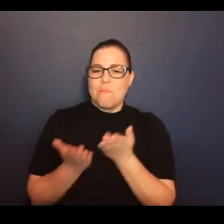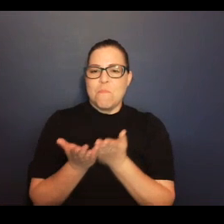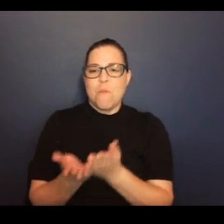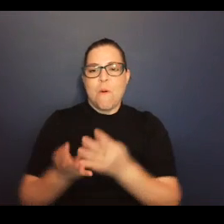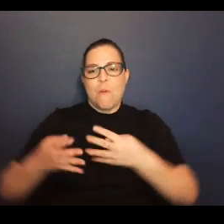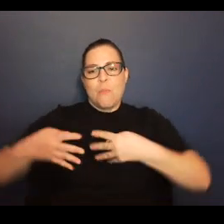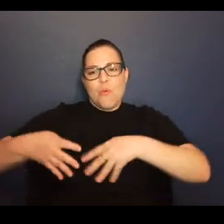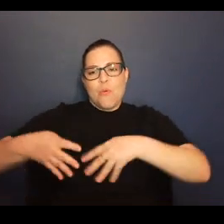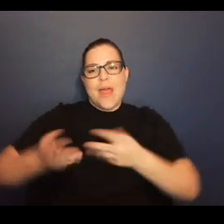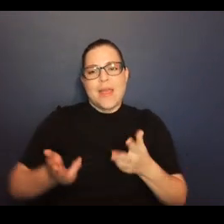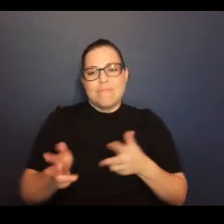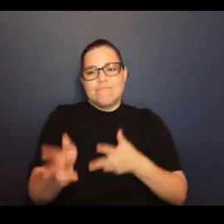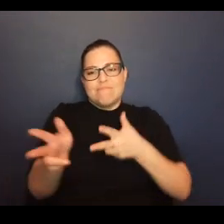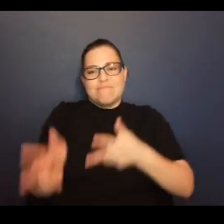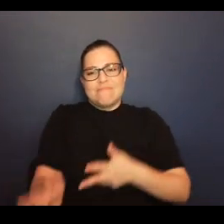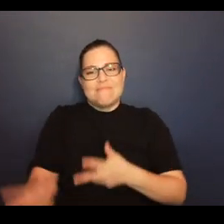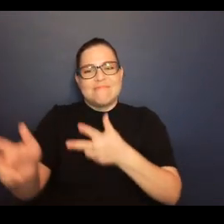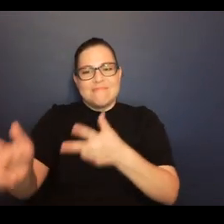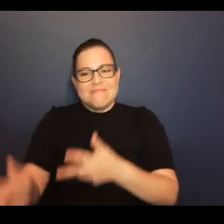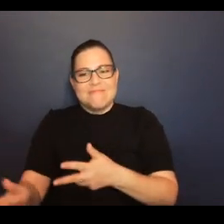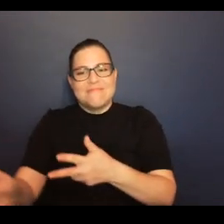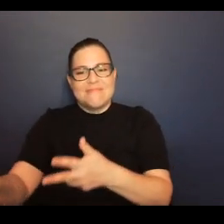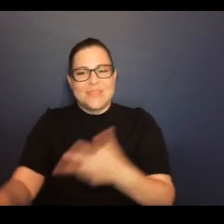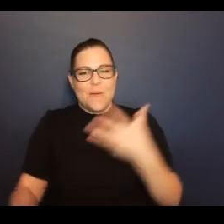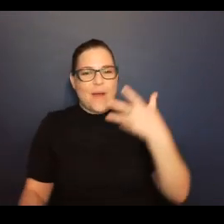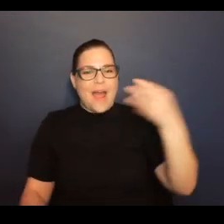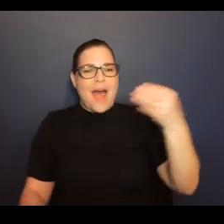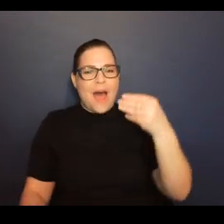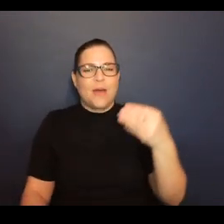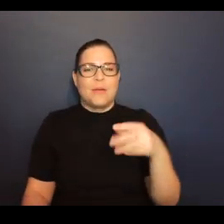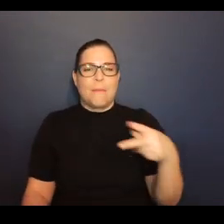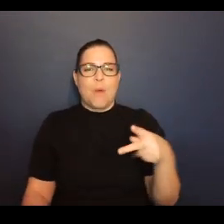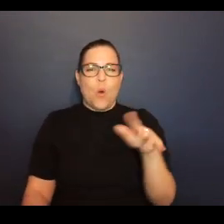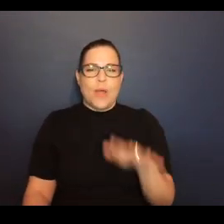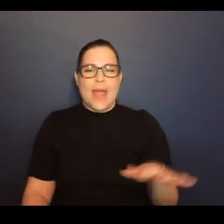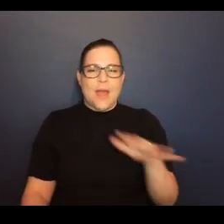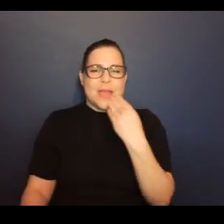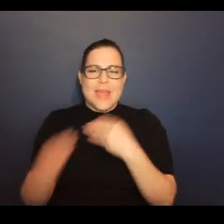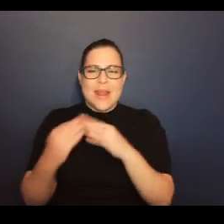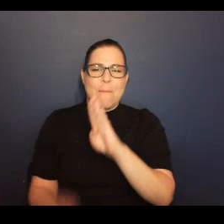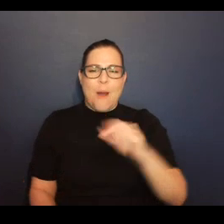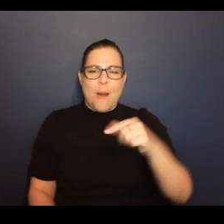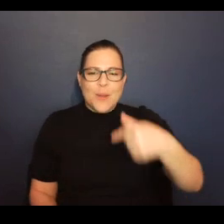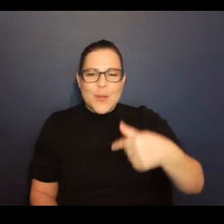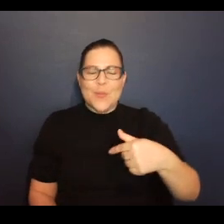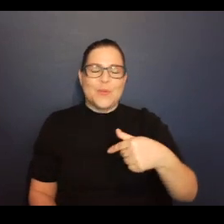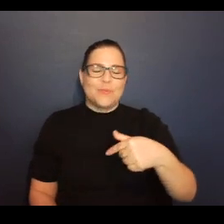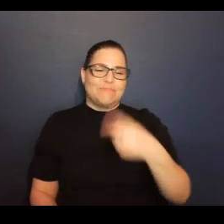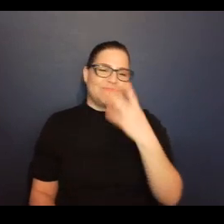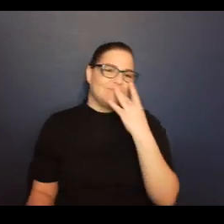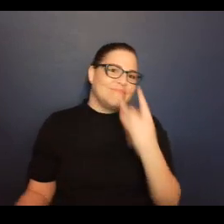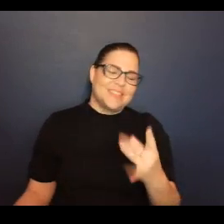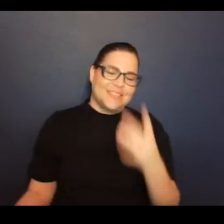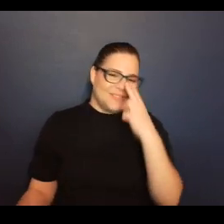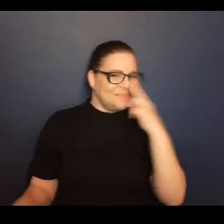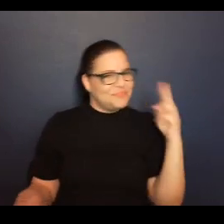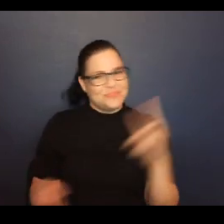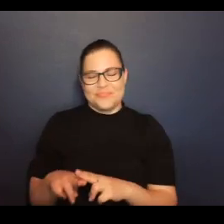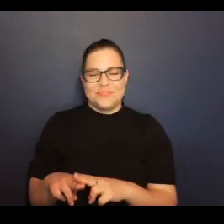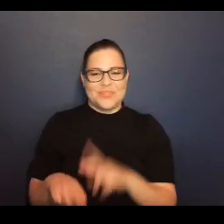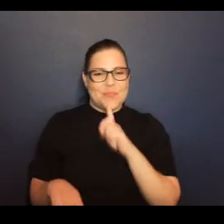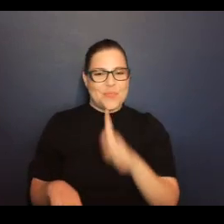and raid and going out to Hokie and eating barbecue and all that other good stuff. So I'm